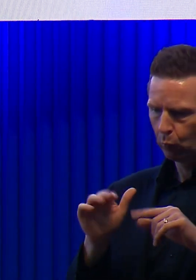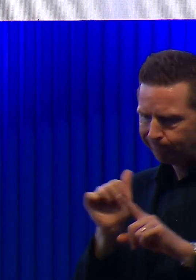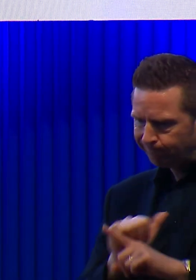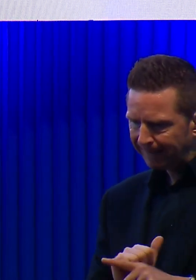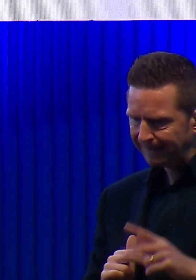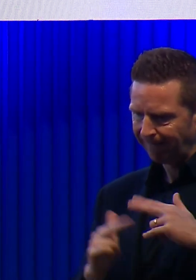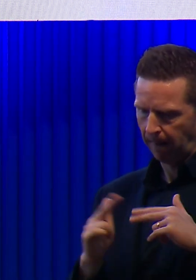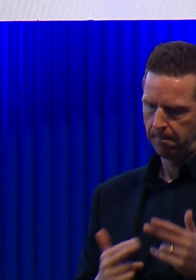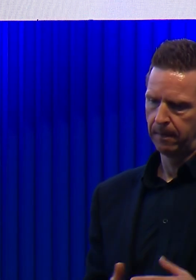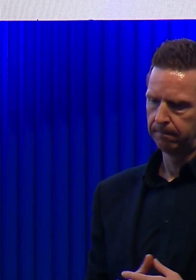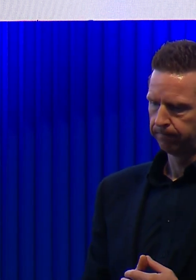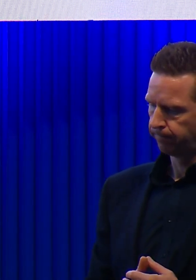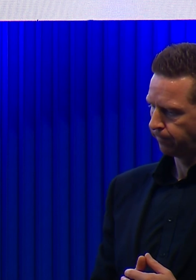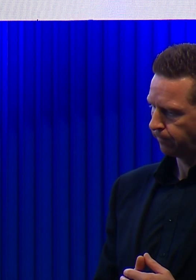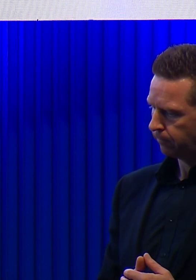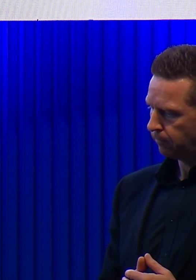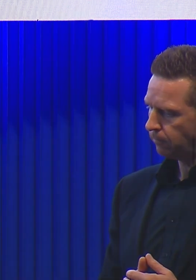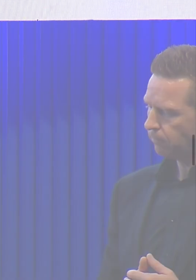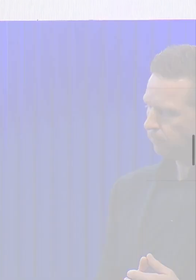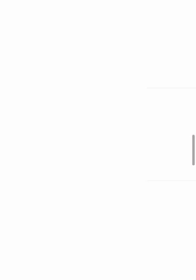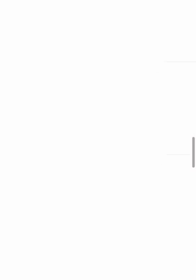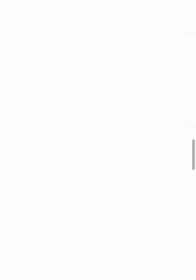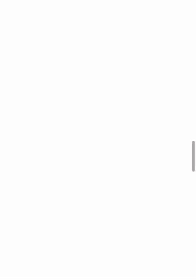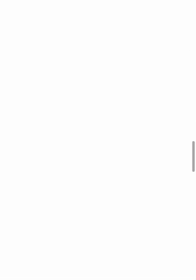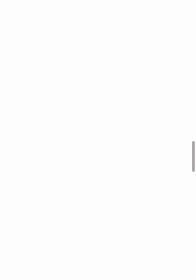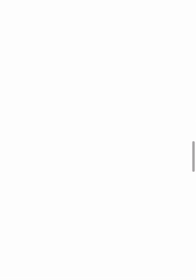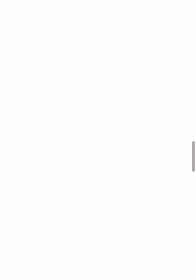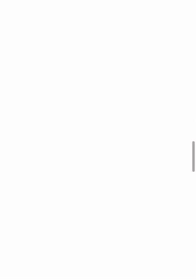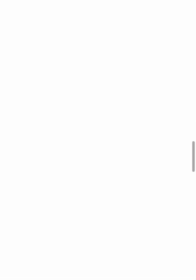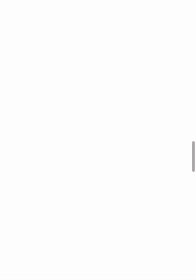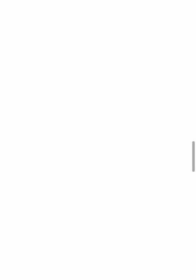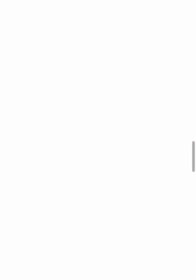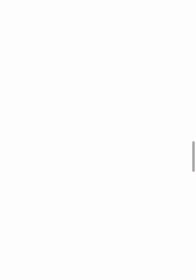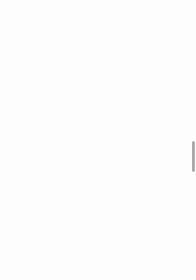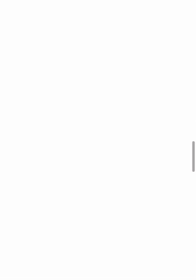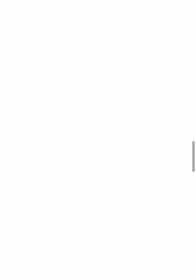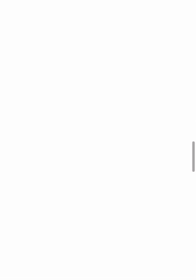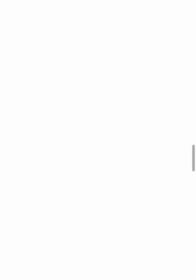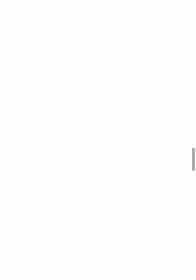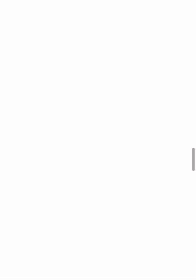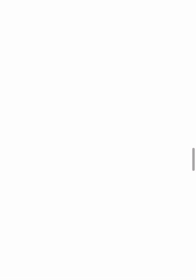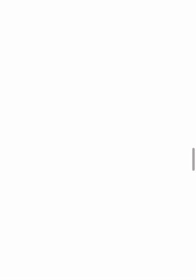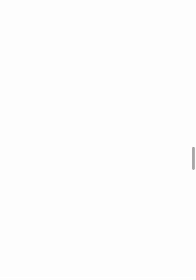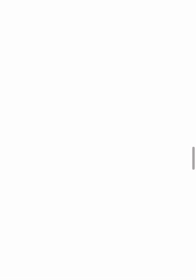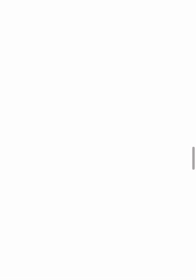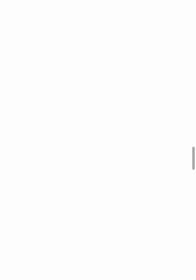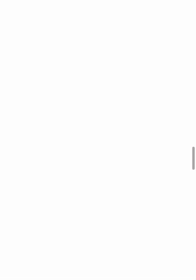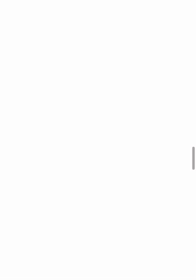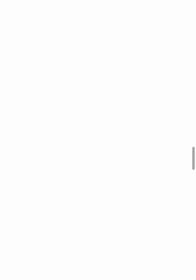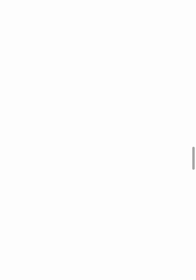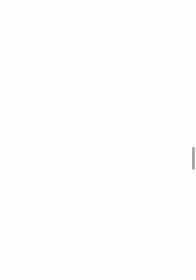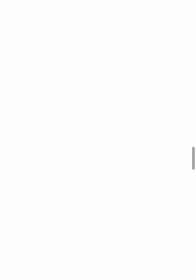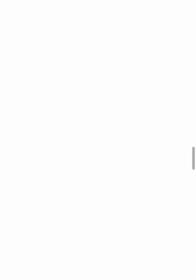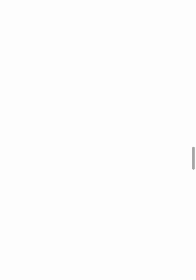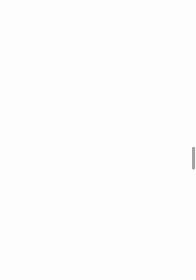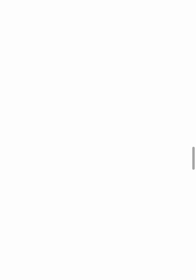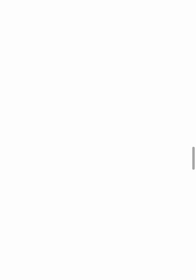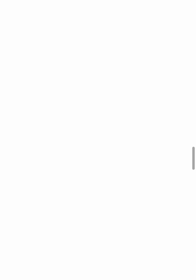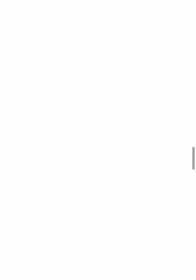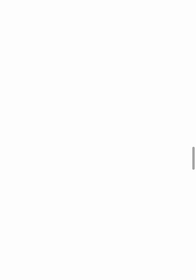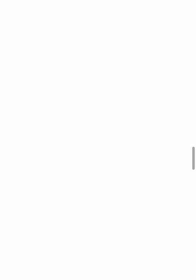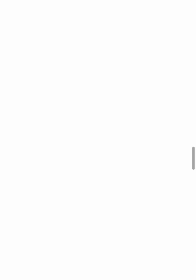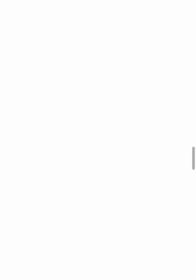here, and you want to deliver things over here, you want to frame problems, but your organization is not there, you're going to